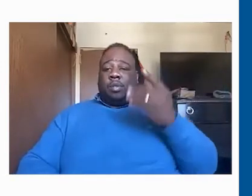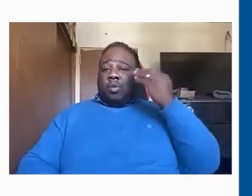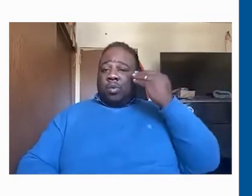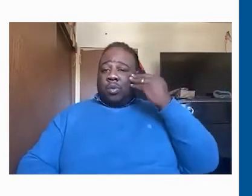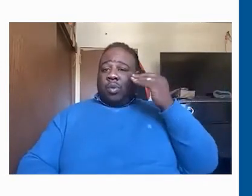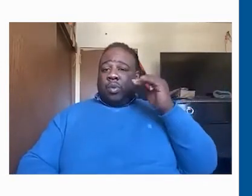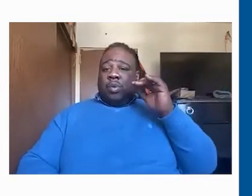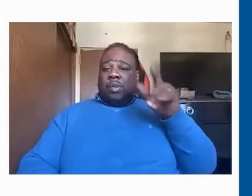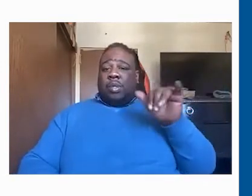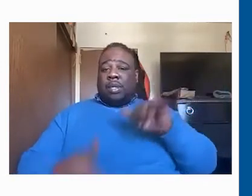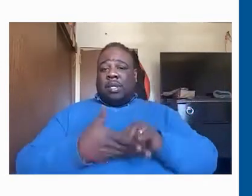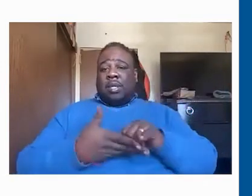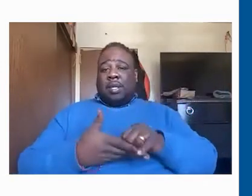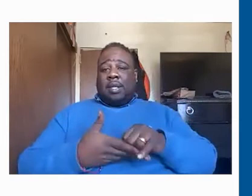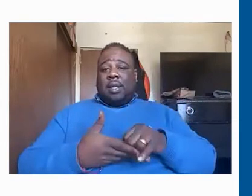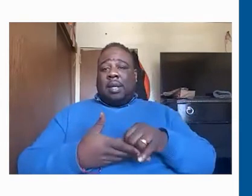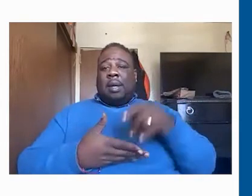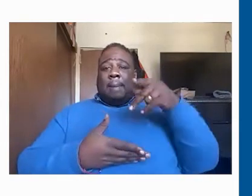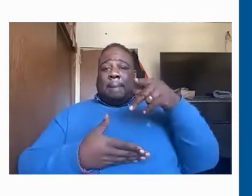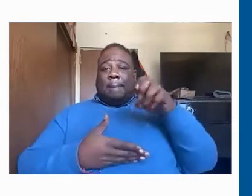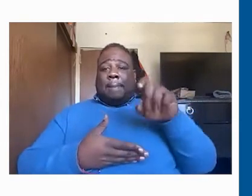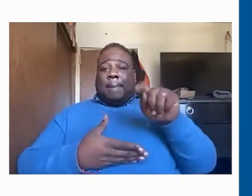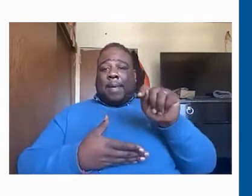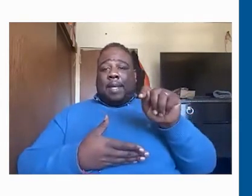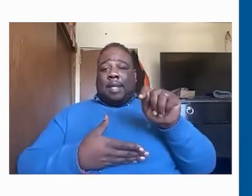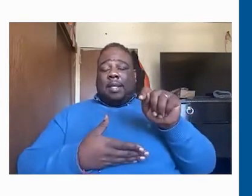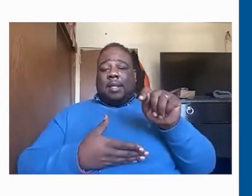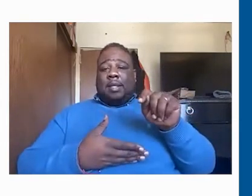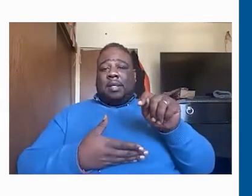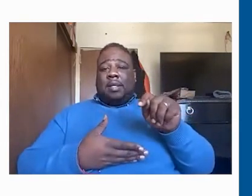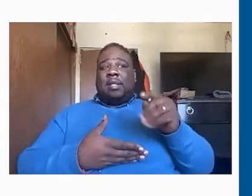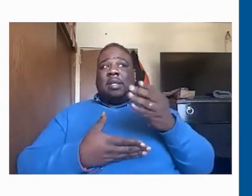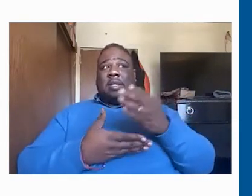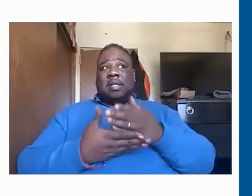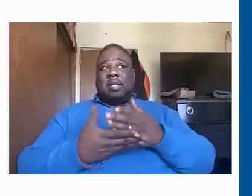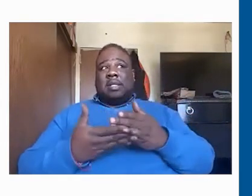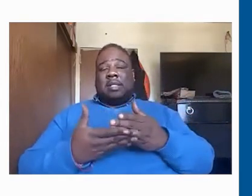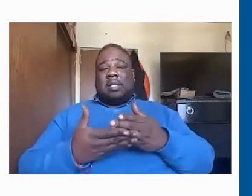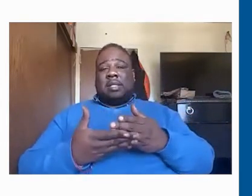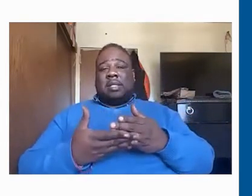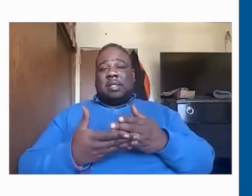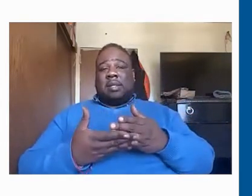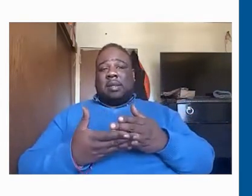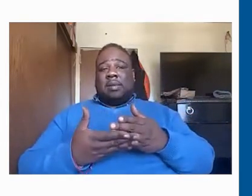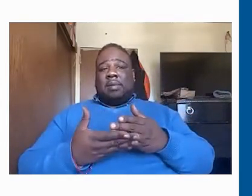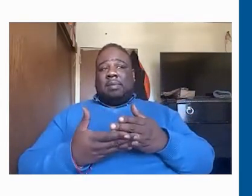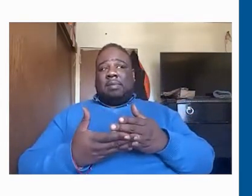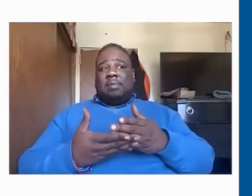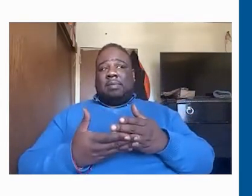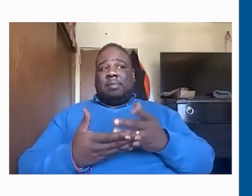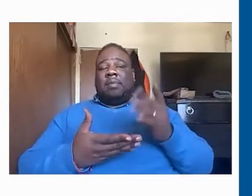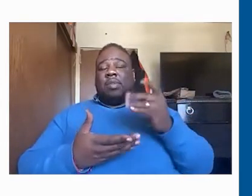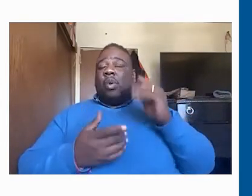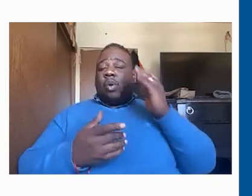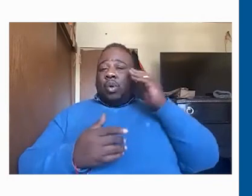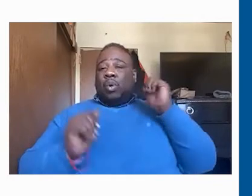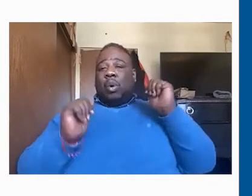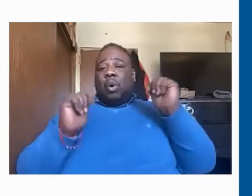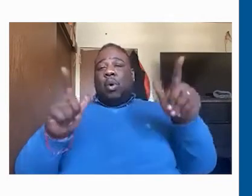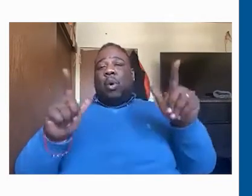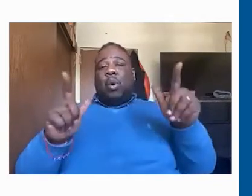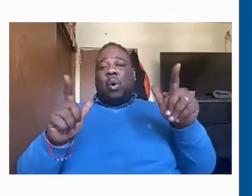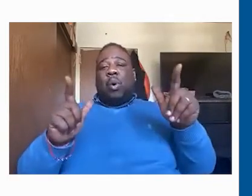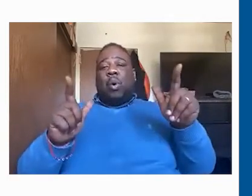shelters, coastal storm specifically shelters, we accept any legal pet. So that can include obviously other animals besides dogs and